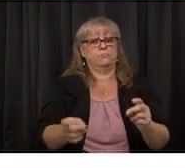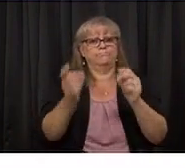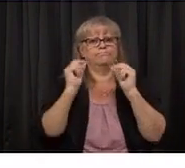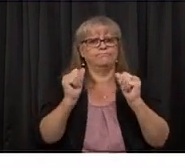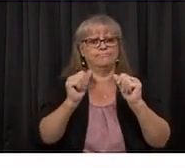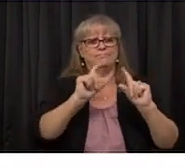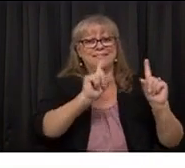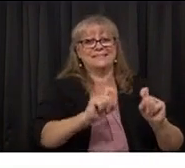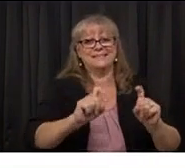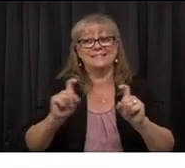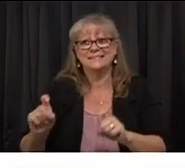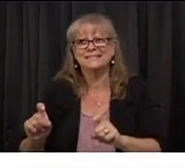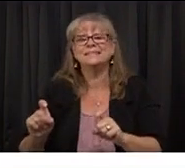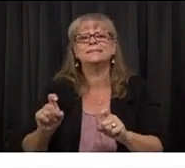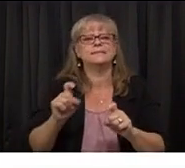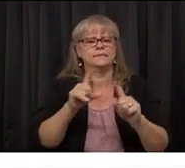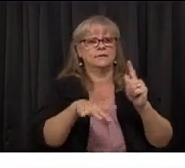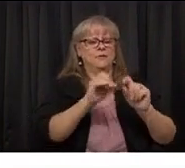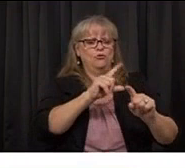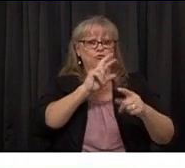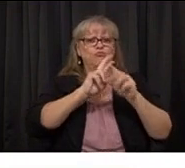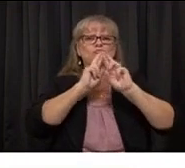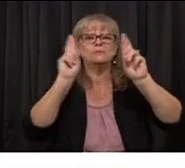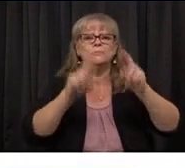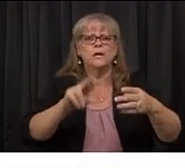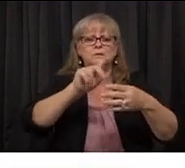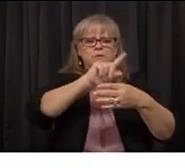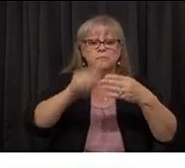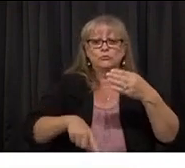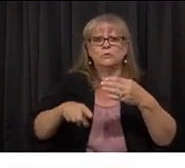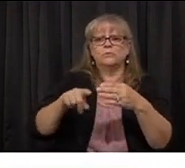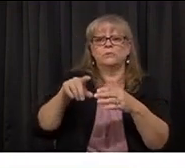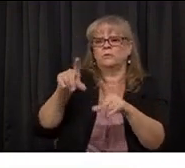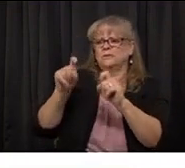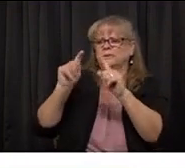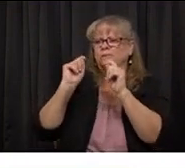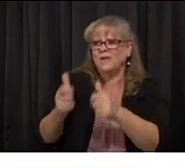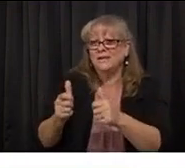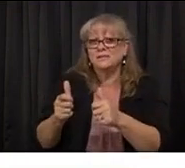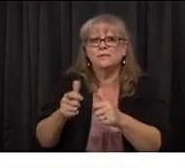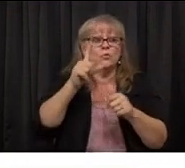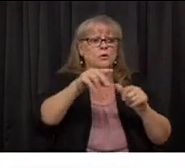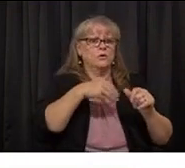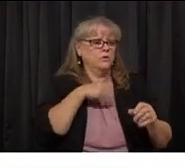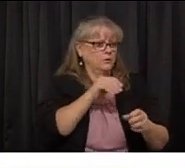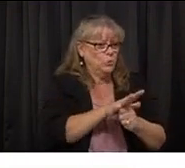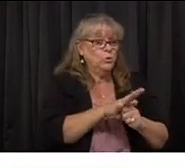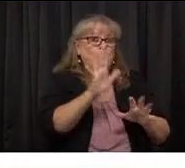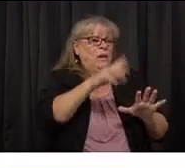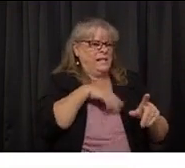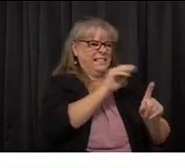been in contact with. They get warnings. They need to quarantine themselves. Some of them will develop COVID,